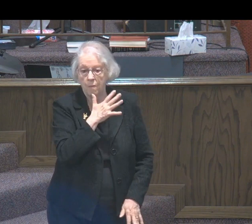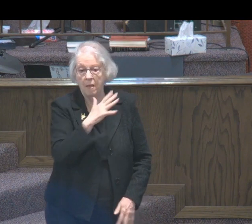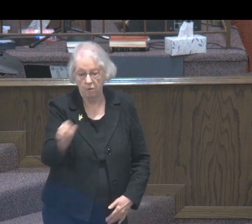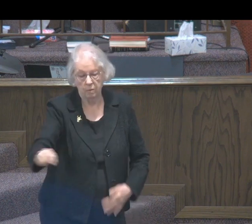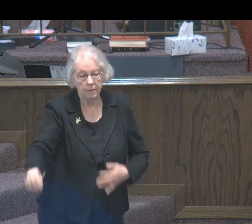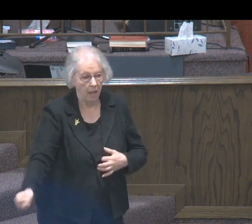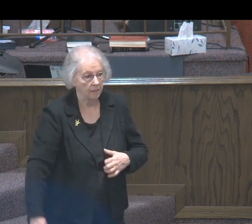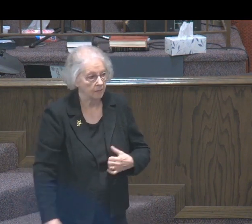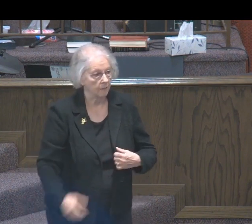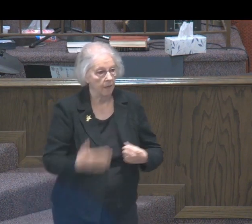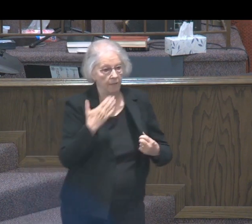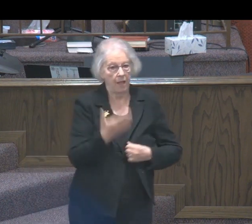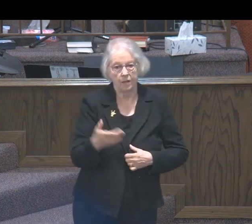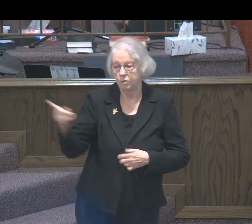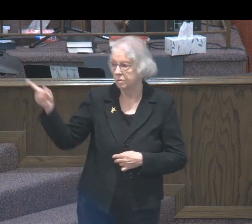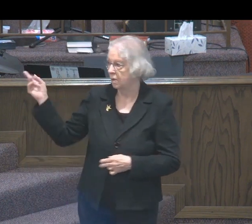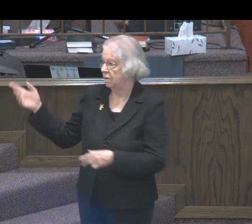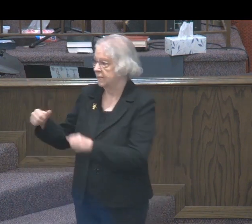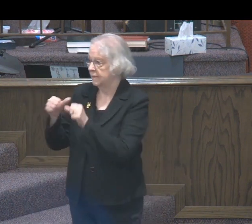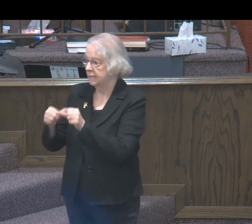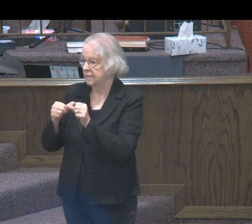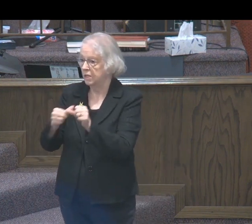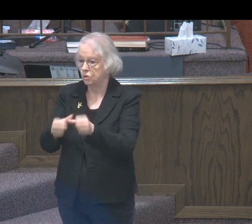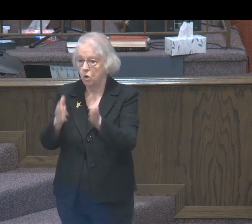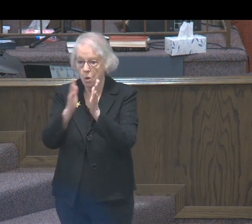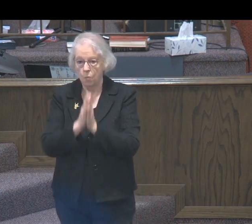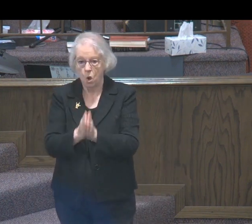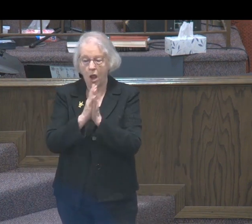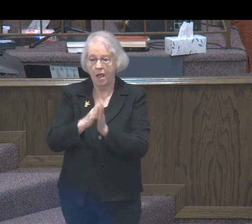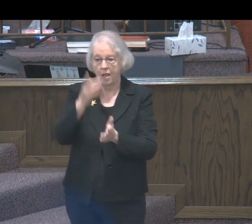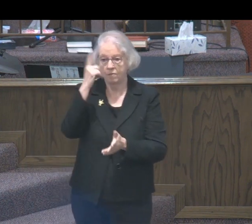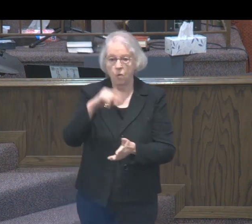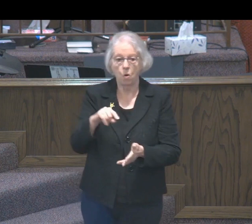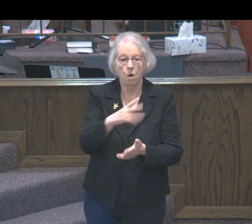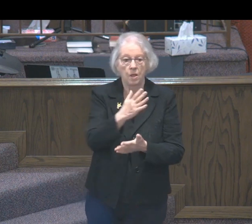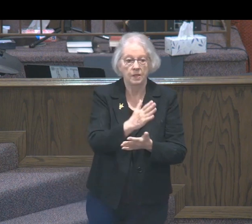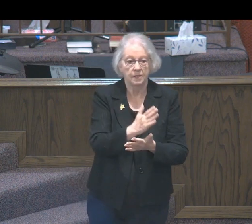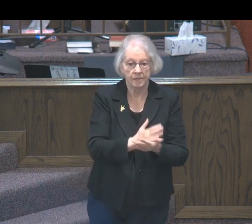God, be heavy upon us today and show us